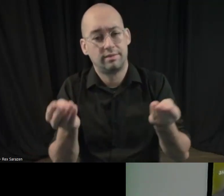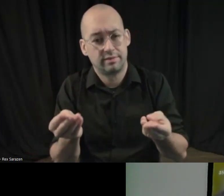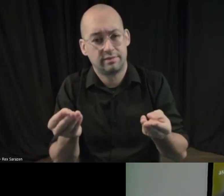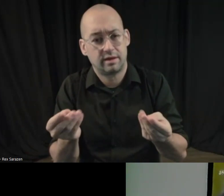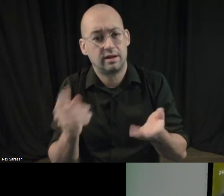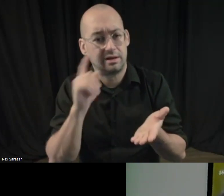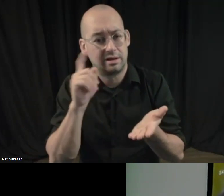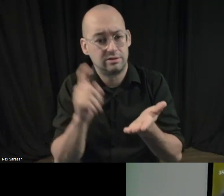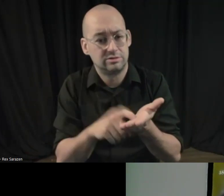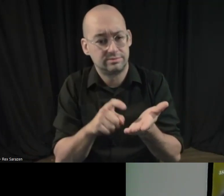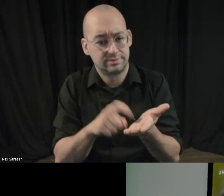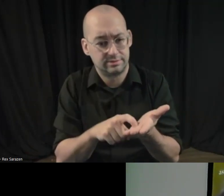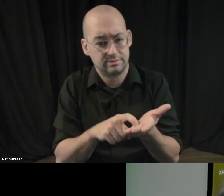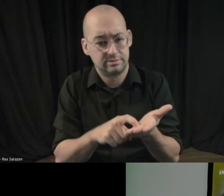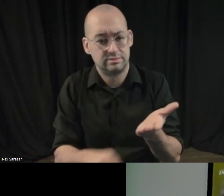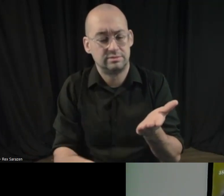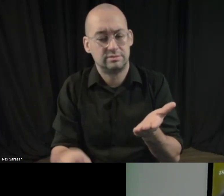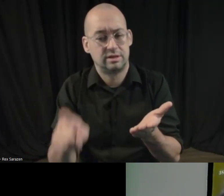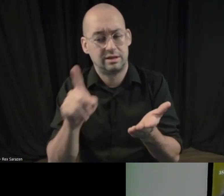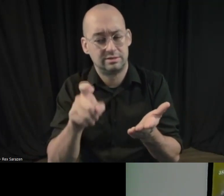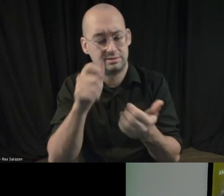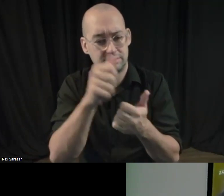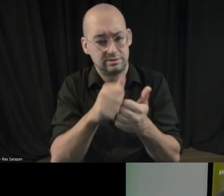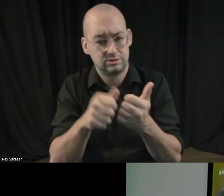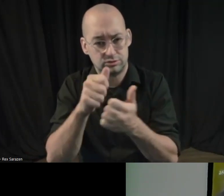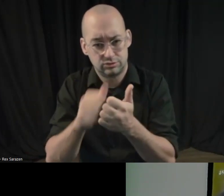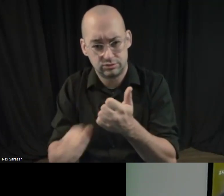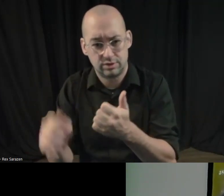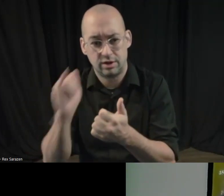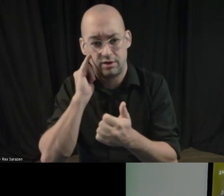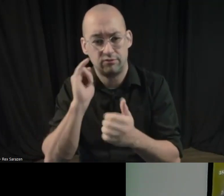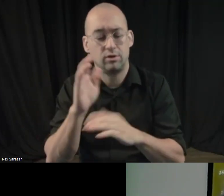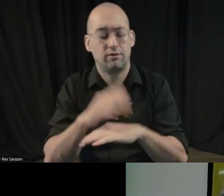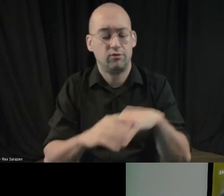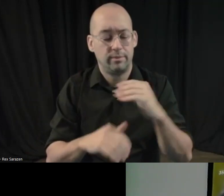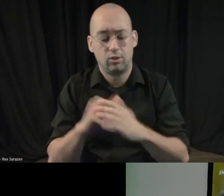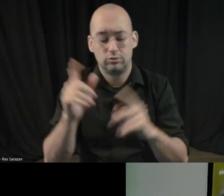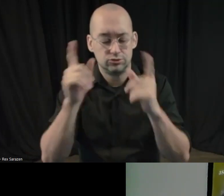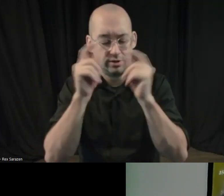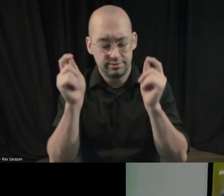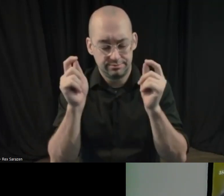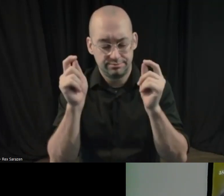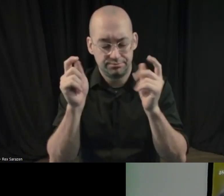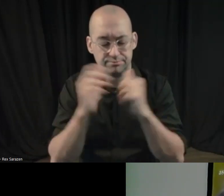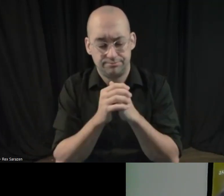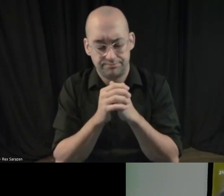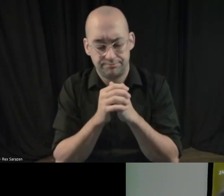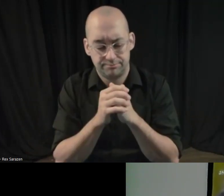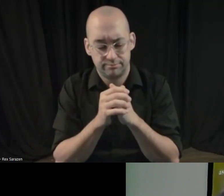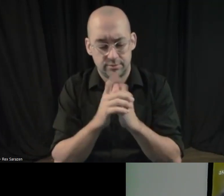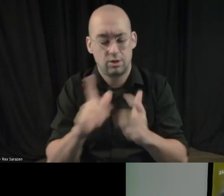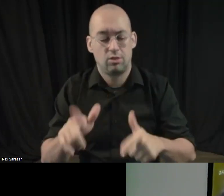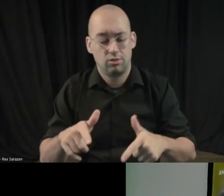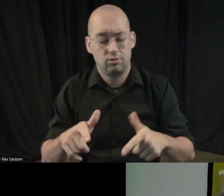I'm going to ask us each to, if you're comfortable, to close your eyes and take a long,